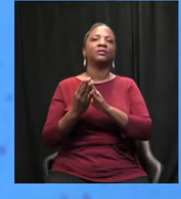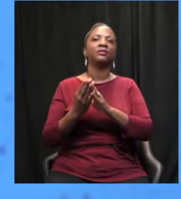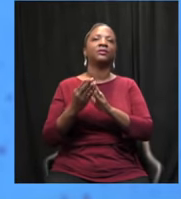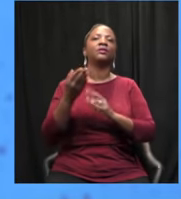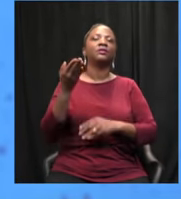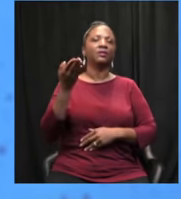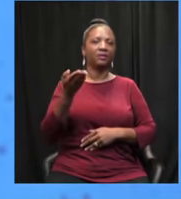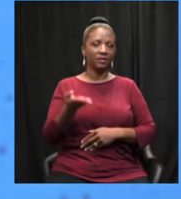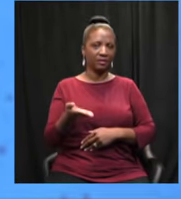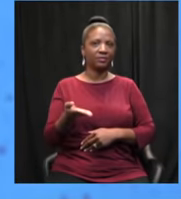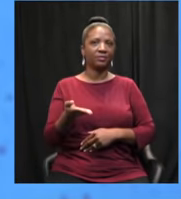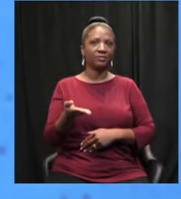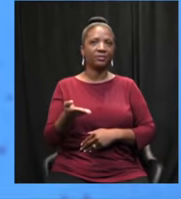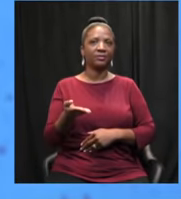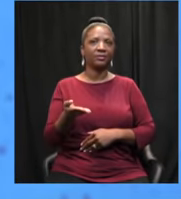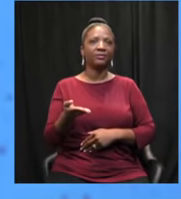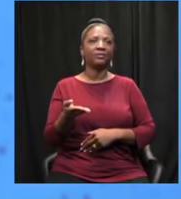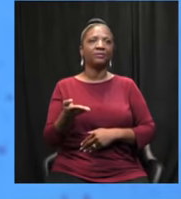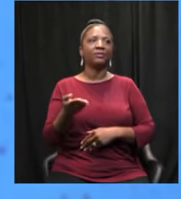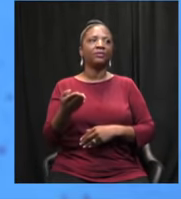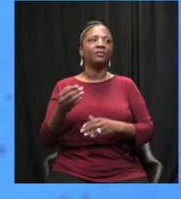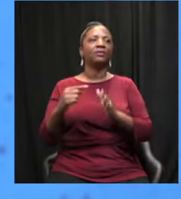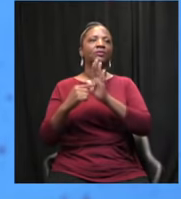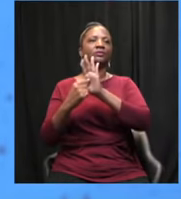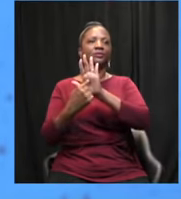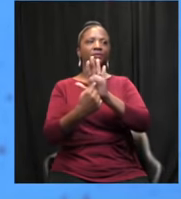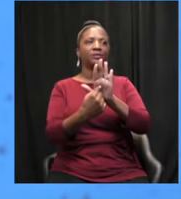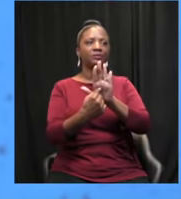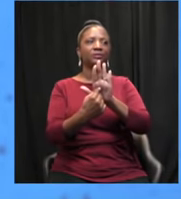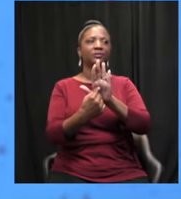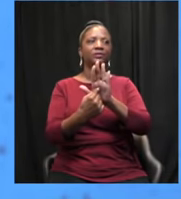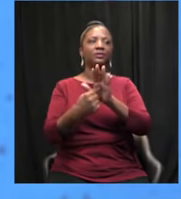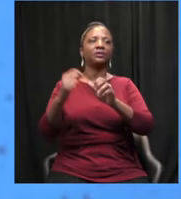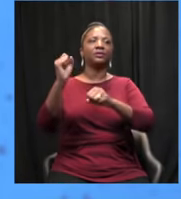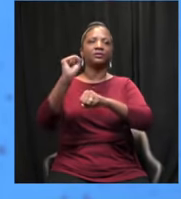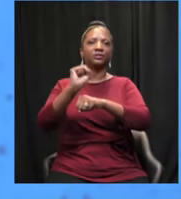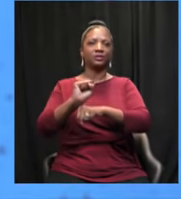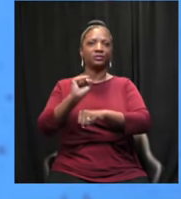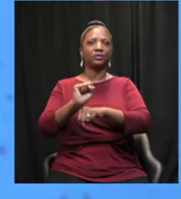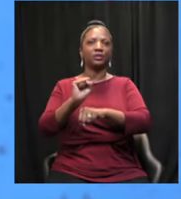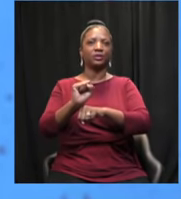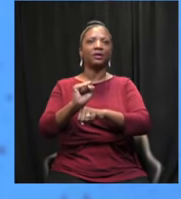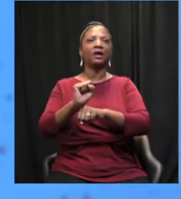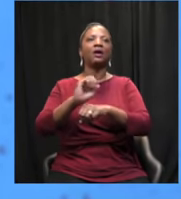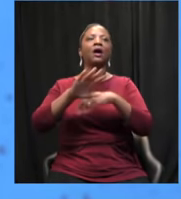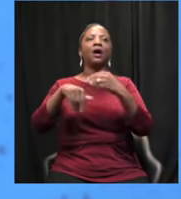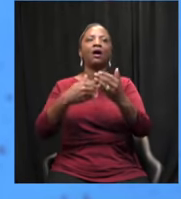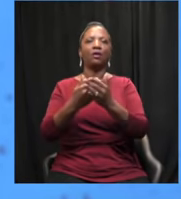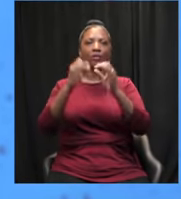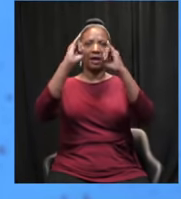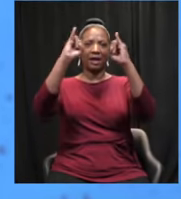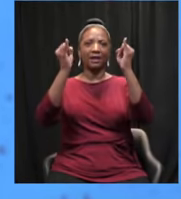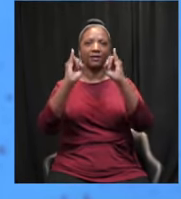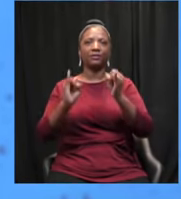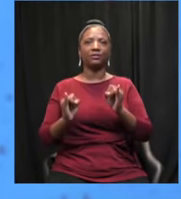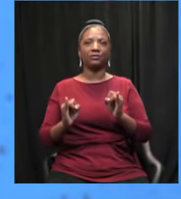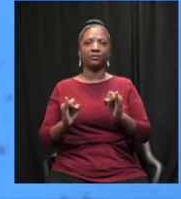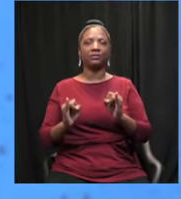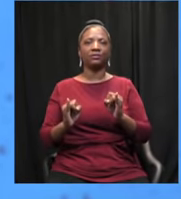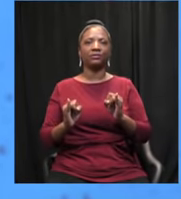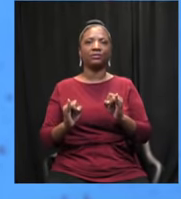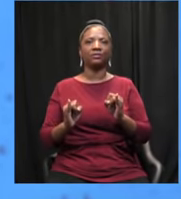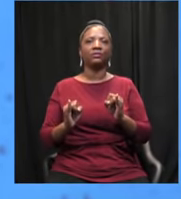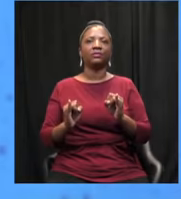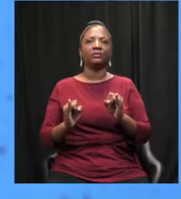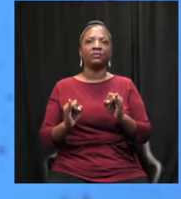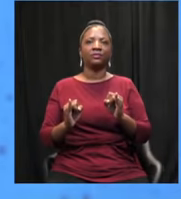Caesarea Philippi, it represents a sanctuary to all these idol gods. It is one of the main